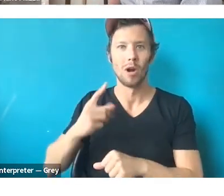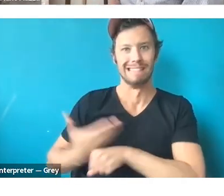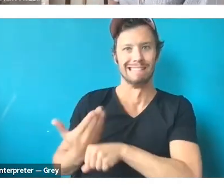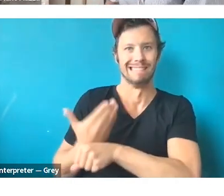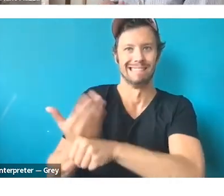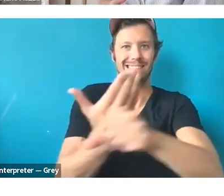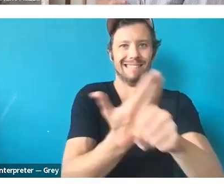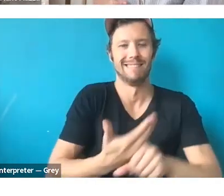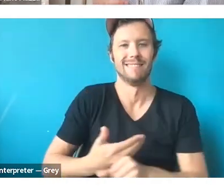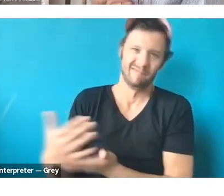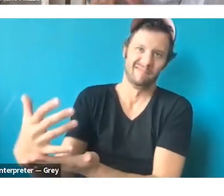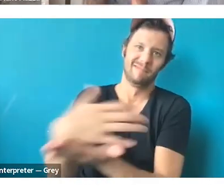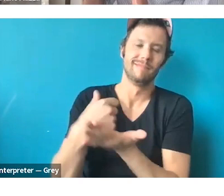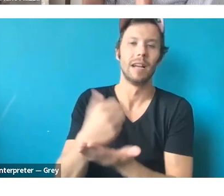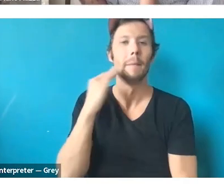their land.